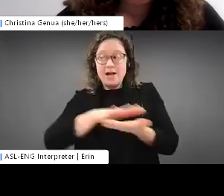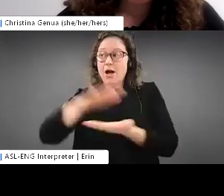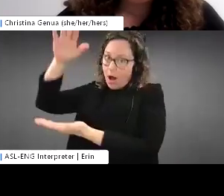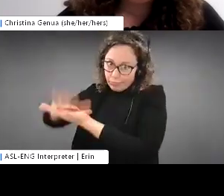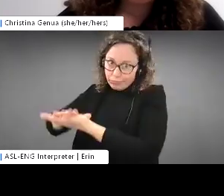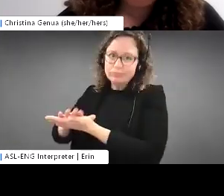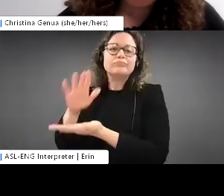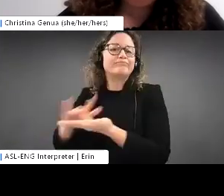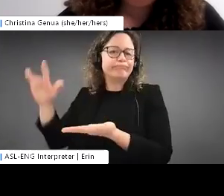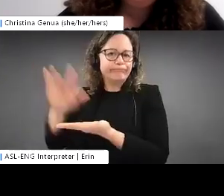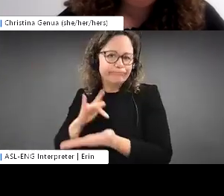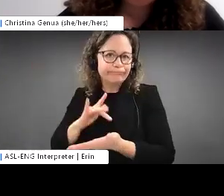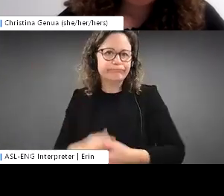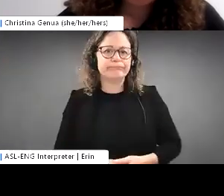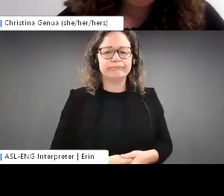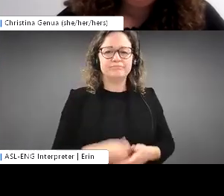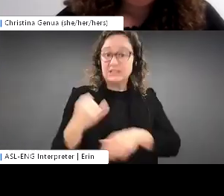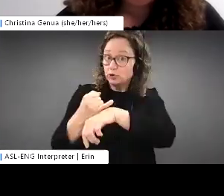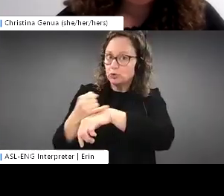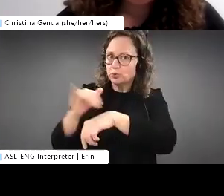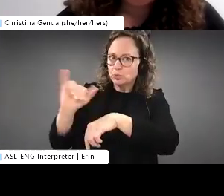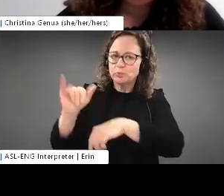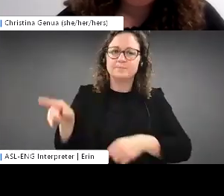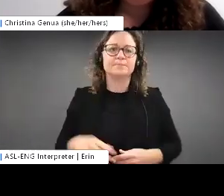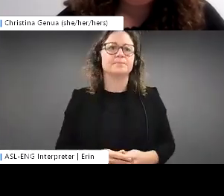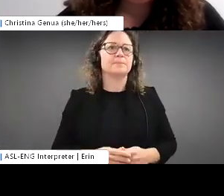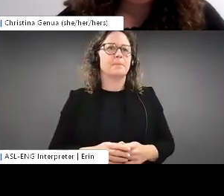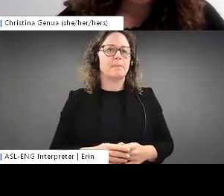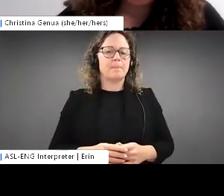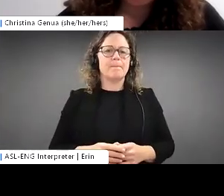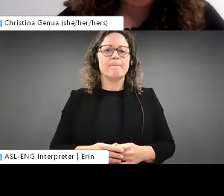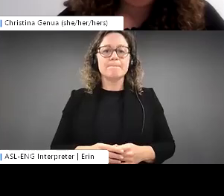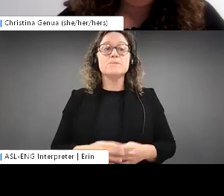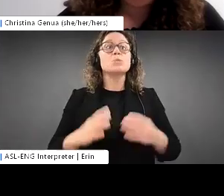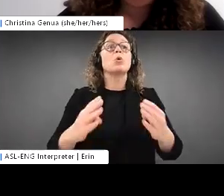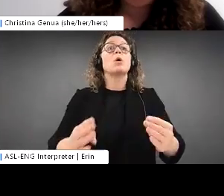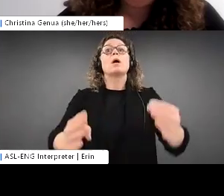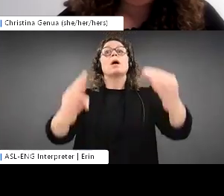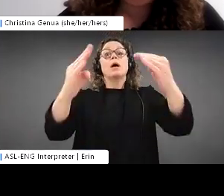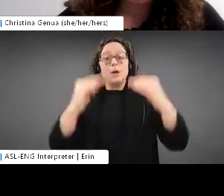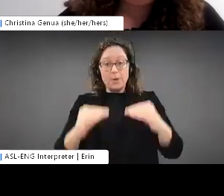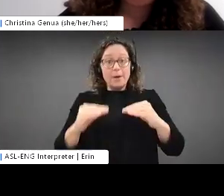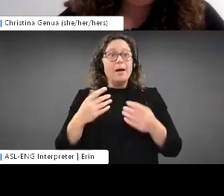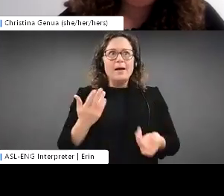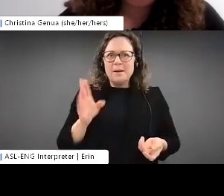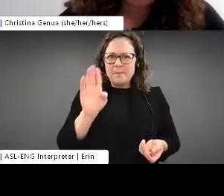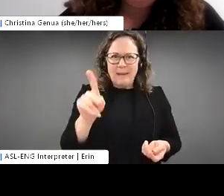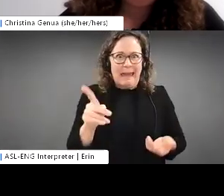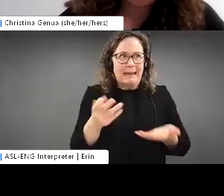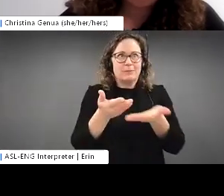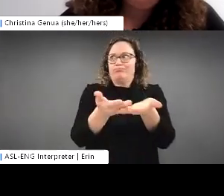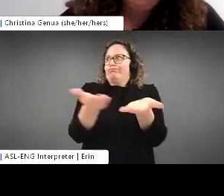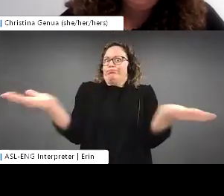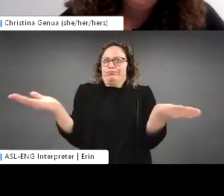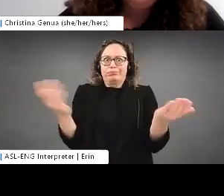So how do we choose a bank? So there's a lot of great questions on that we can reference when we're trying